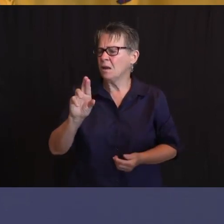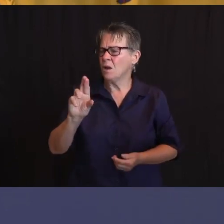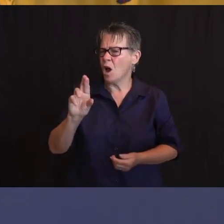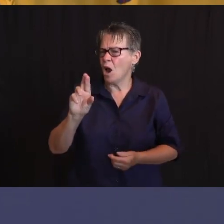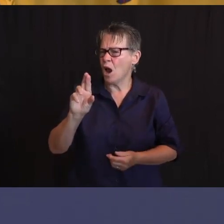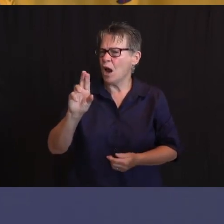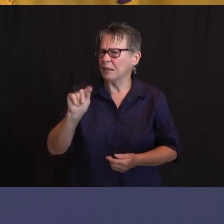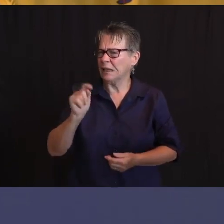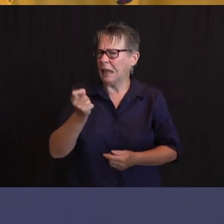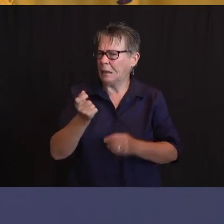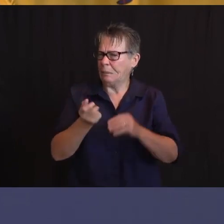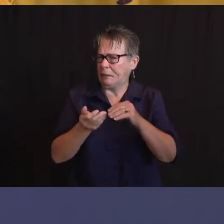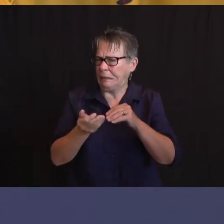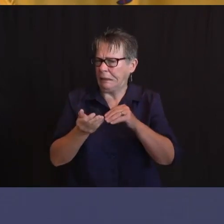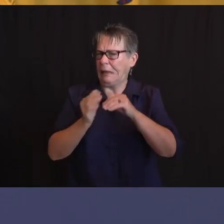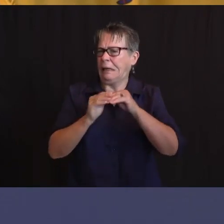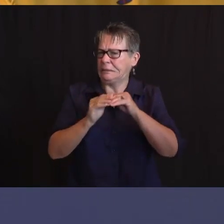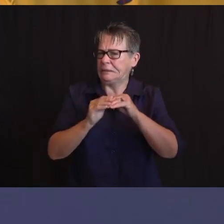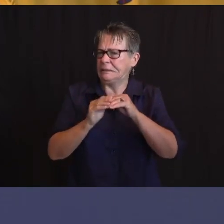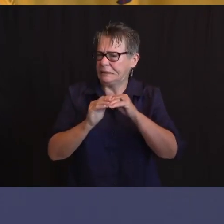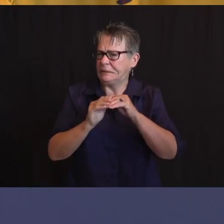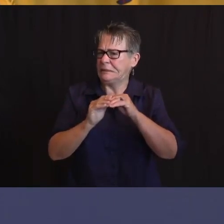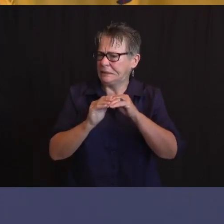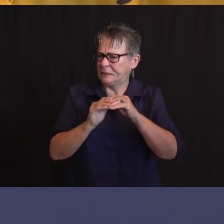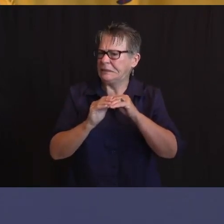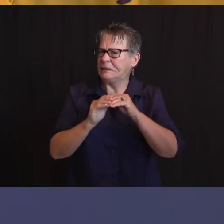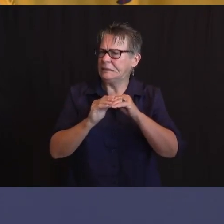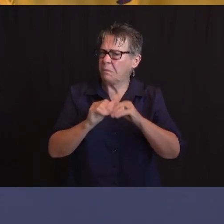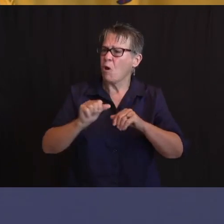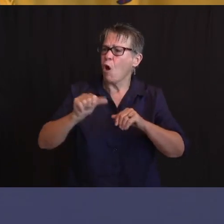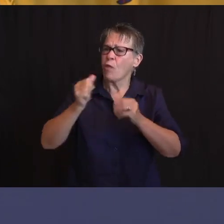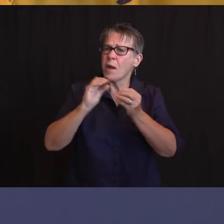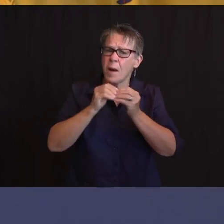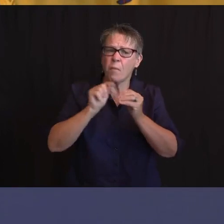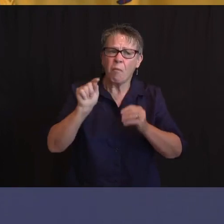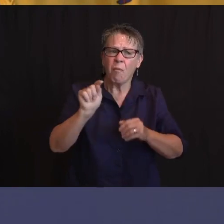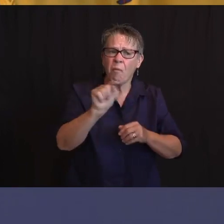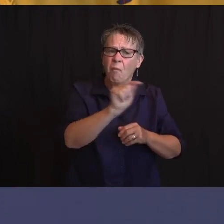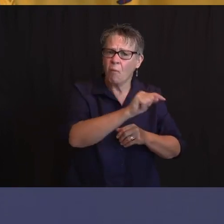But the past 7 days, over 2,500 positive cases.